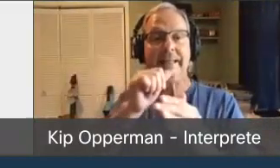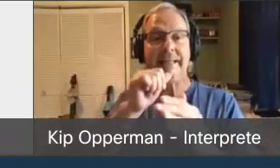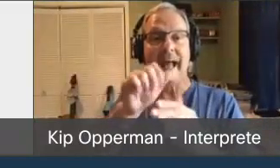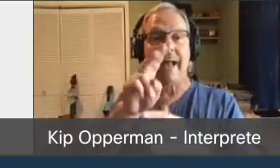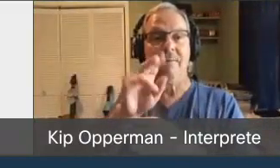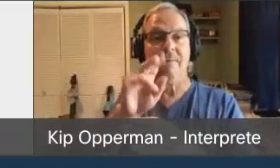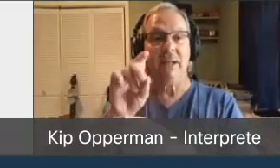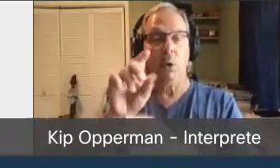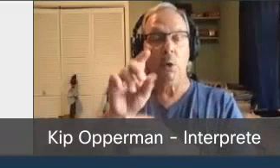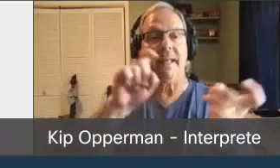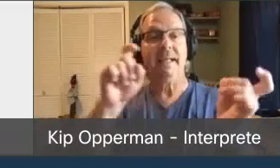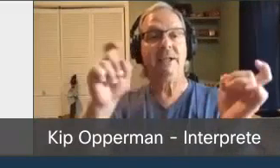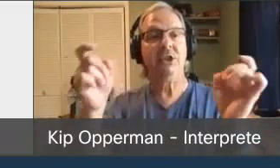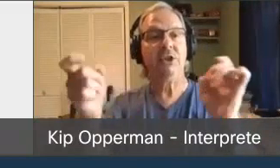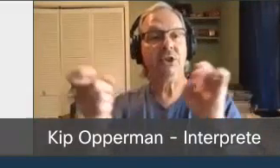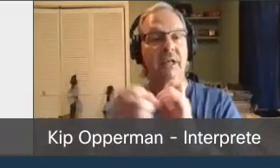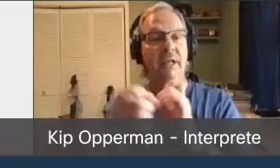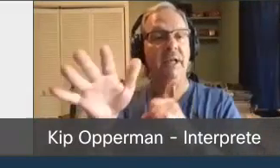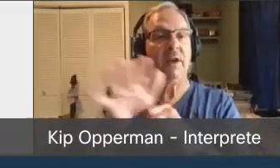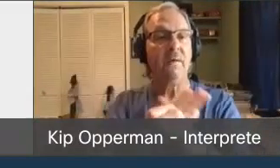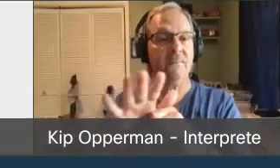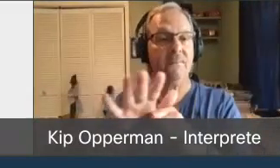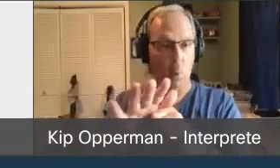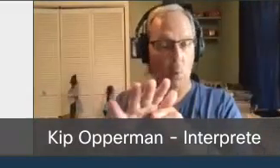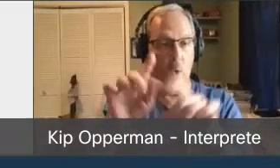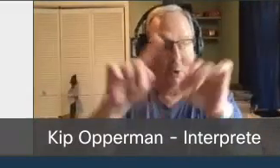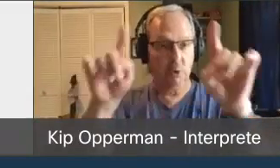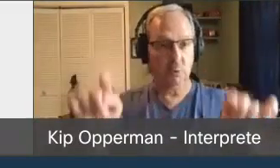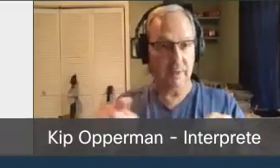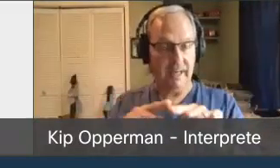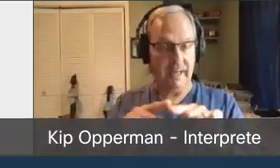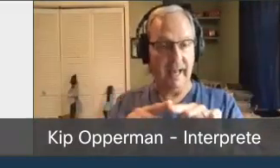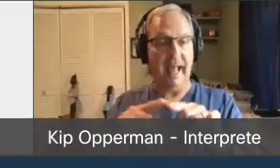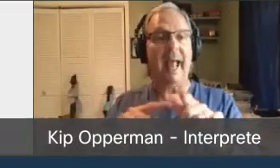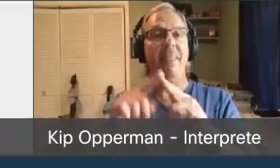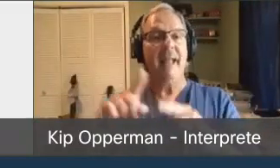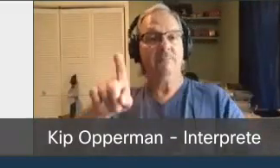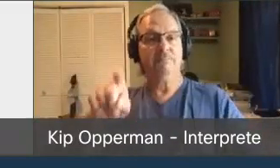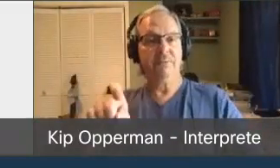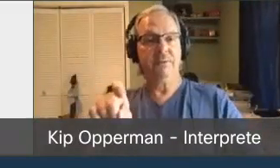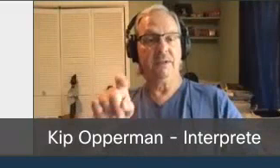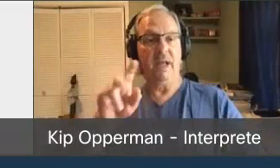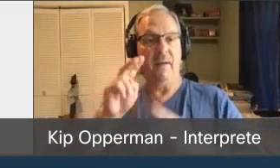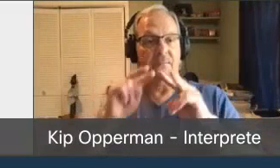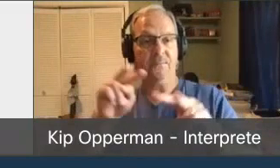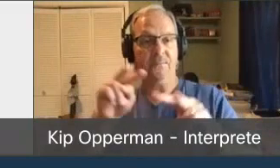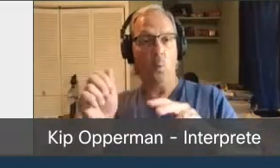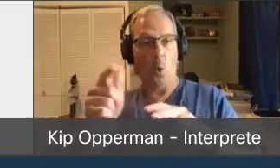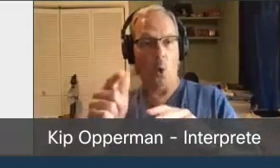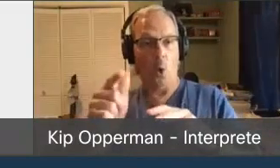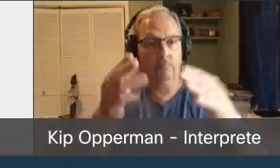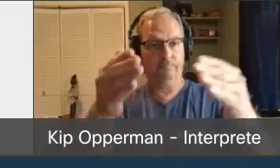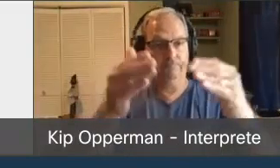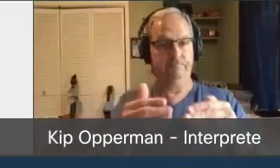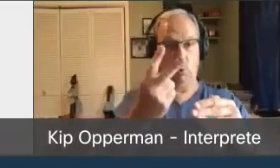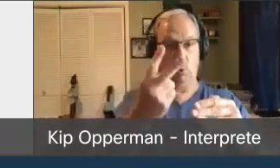change the layout to full screen, and then finally select View All. And we have two interpreters for today. Their names are Kelly